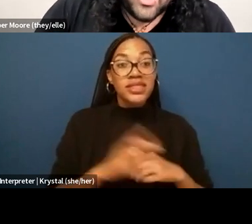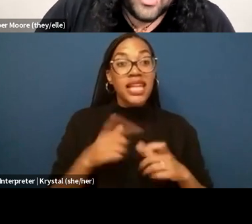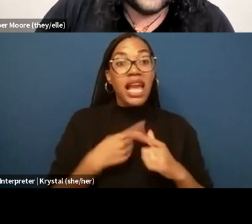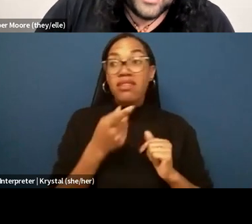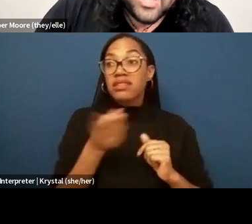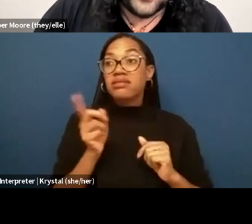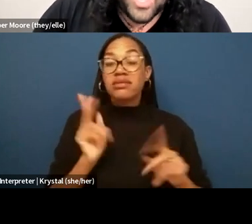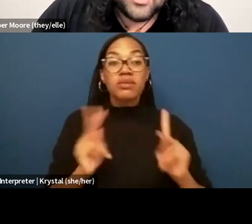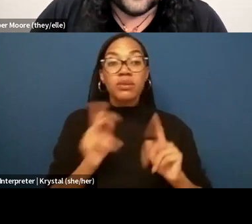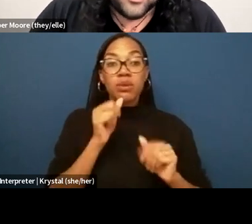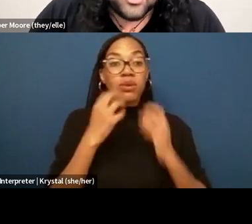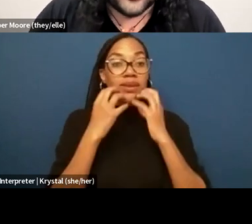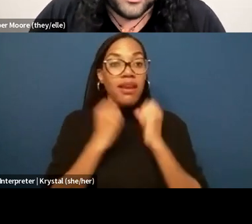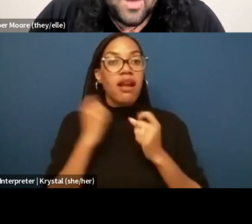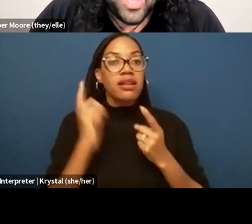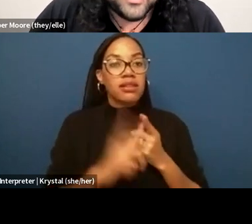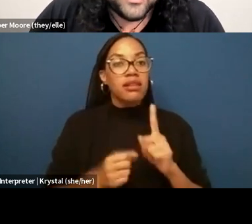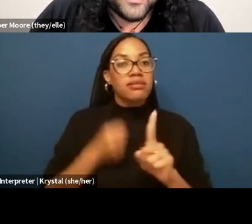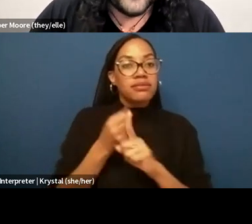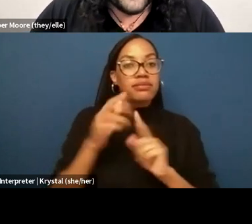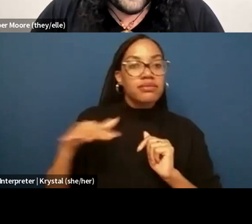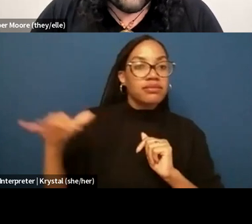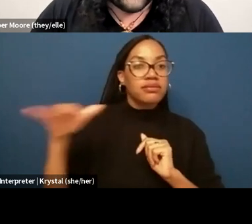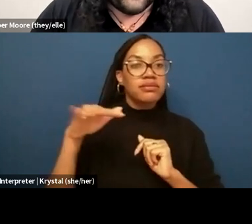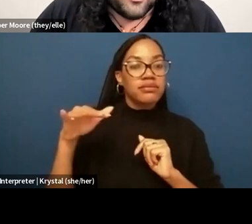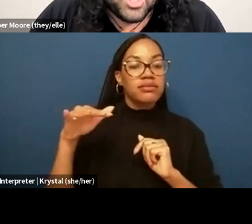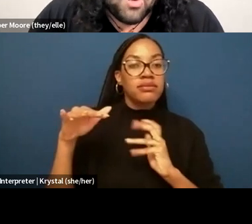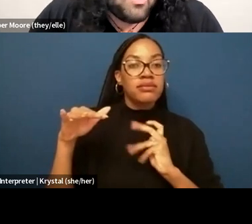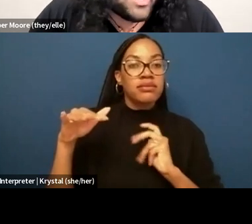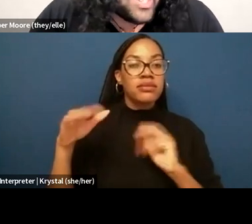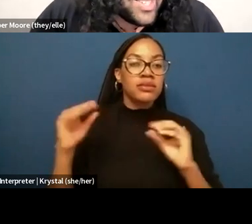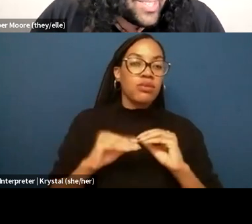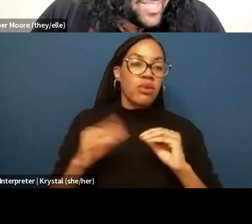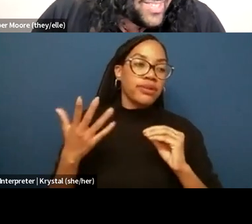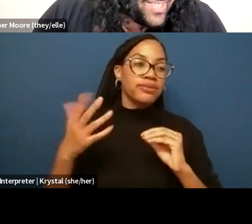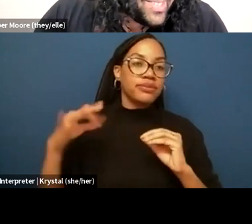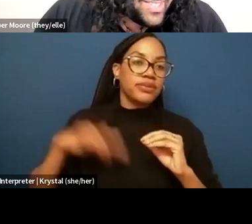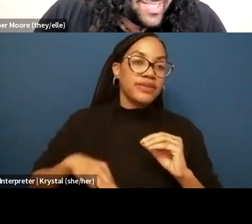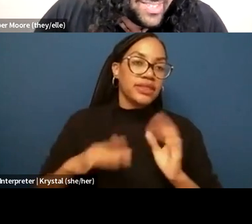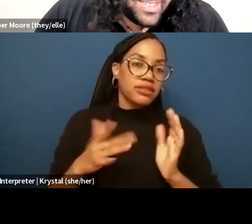care until it actually starts to impact the more privileged populaces.